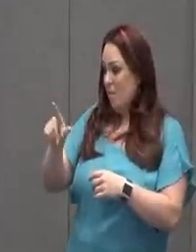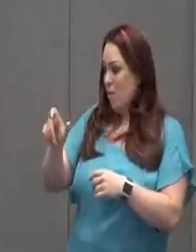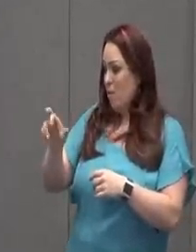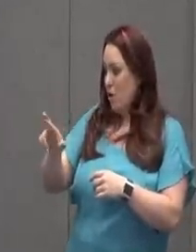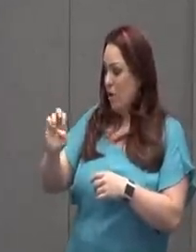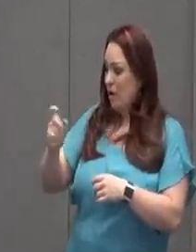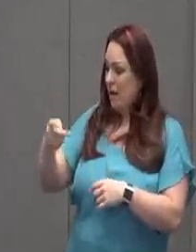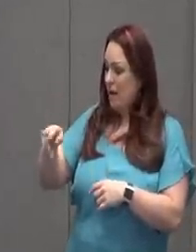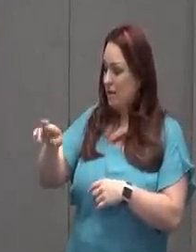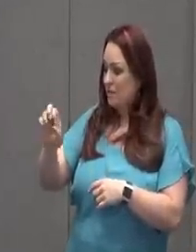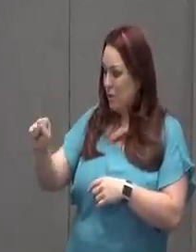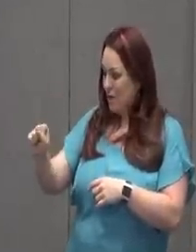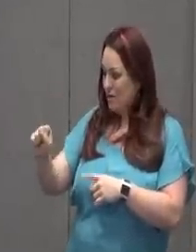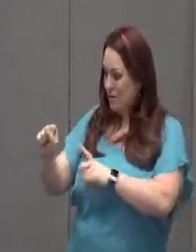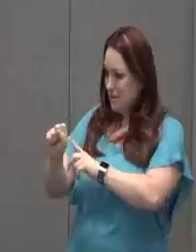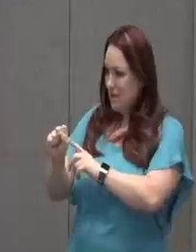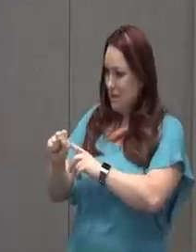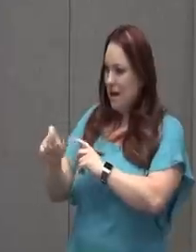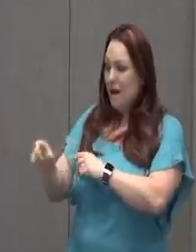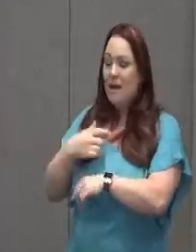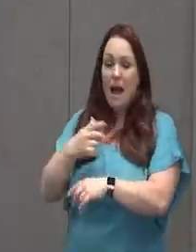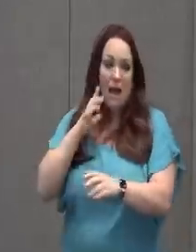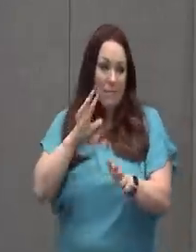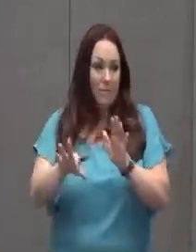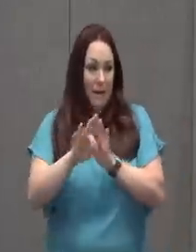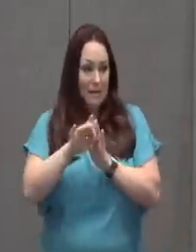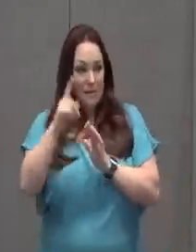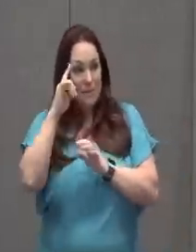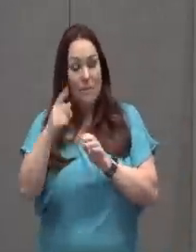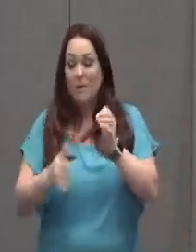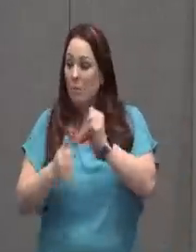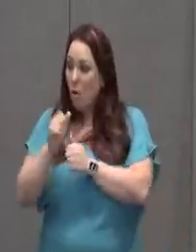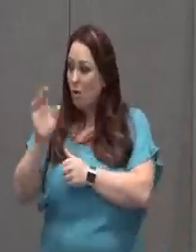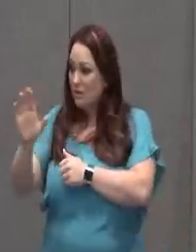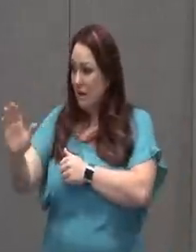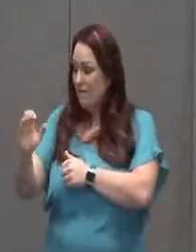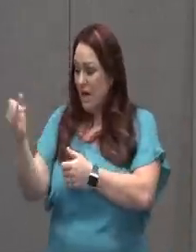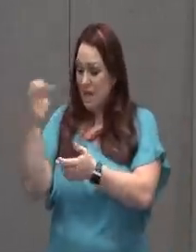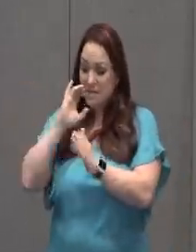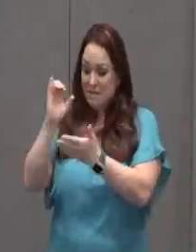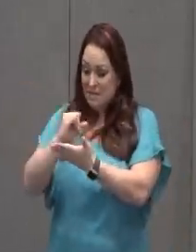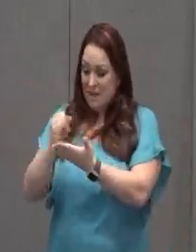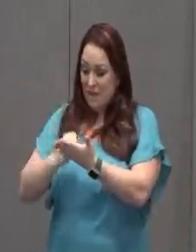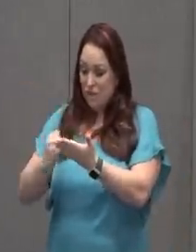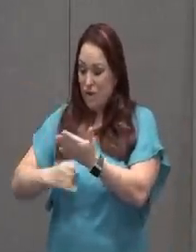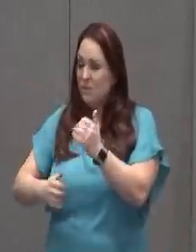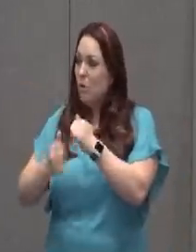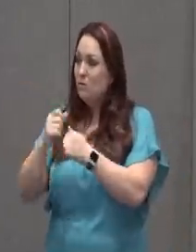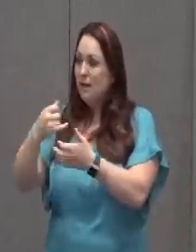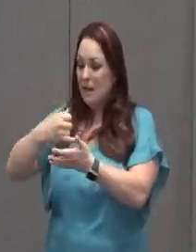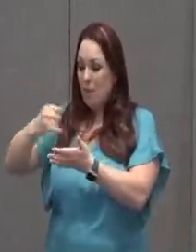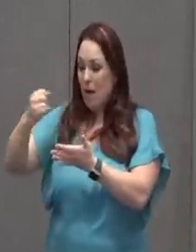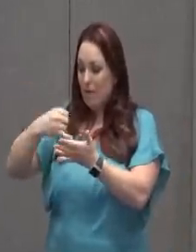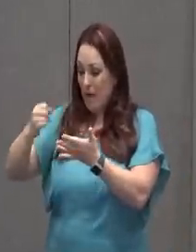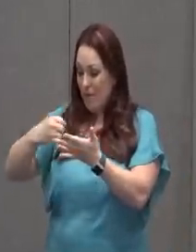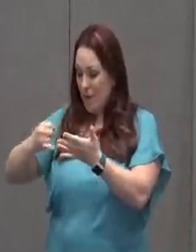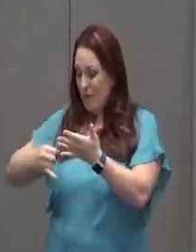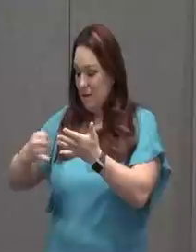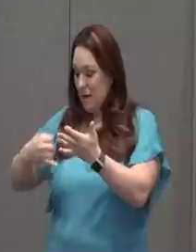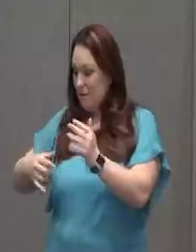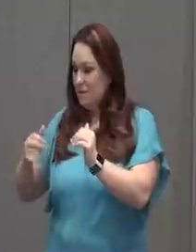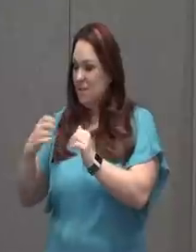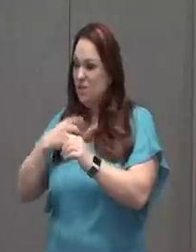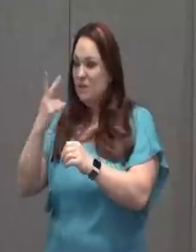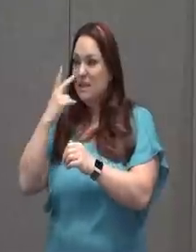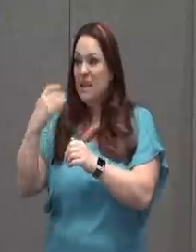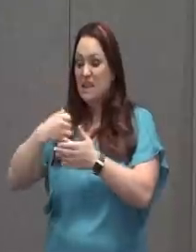they're just made out of lines. You can see just lines everywhere, which is really cool. So his perspective, the